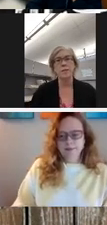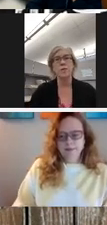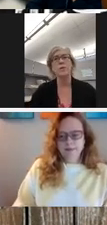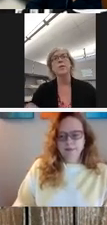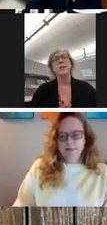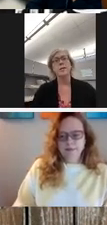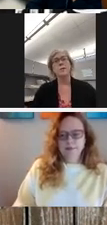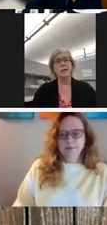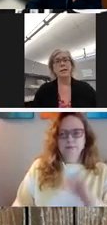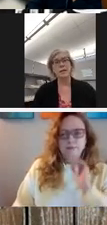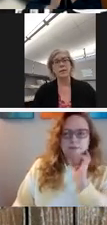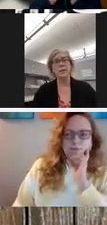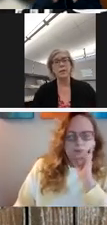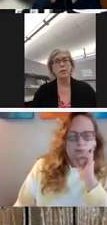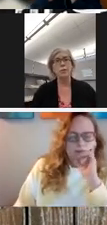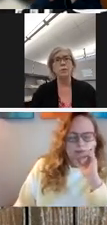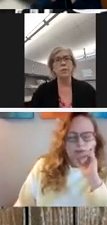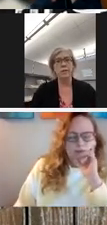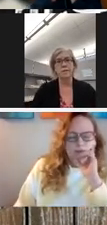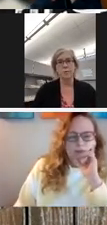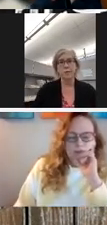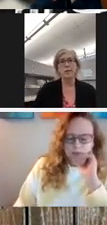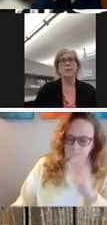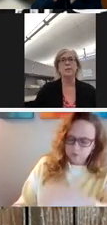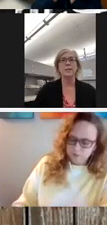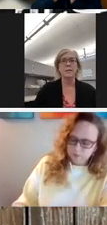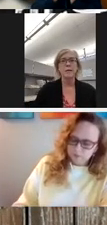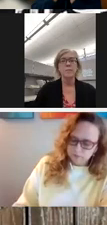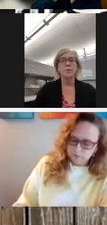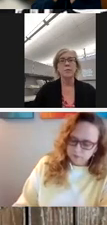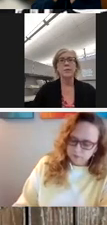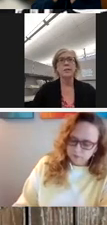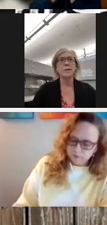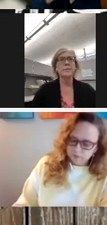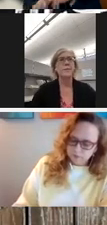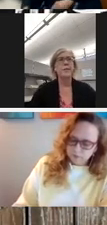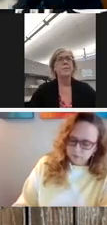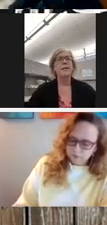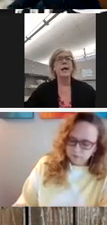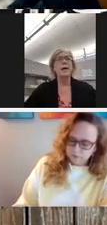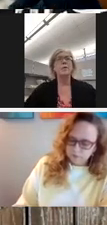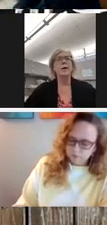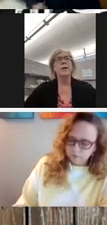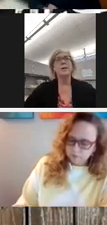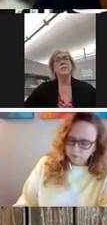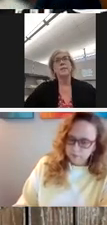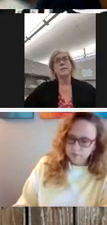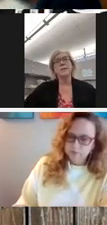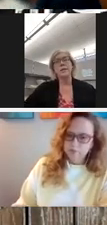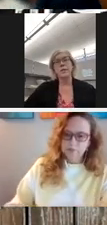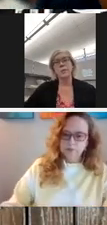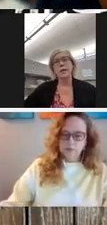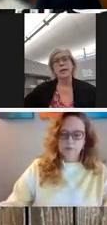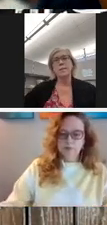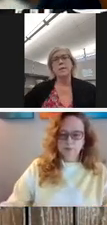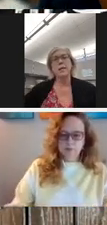to the center, and then they would get linked to a coach who would then do assessments and move them through the system. But now, since